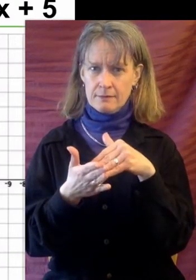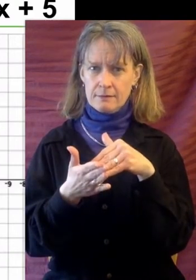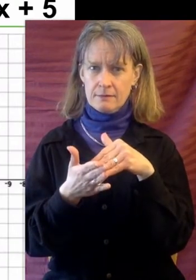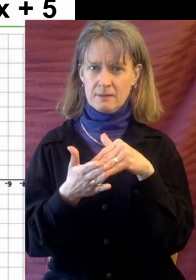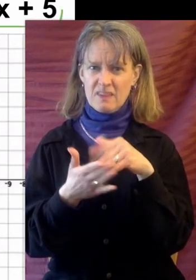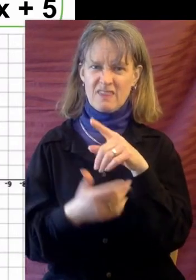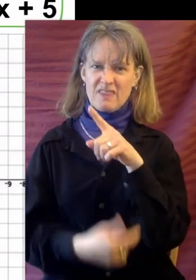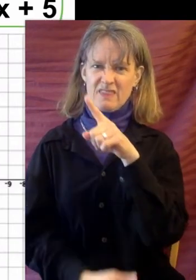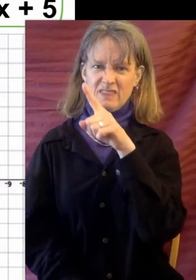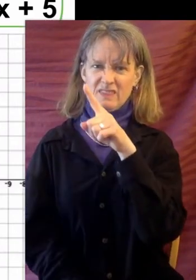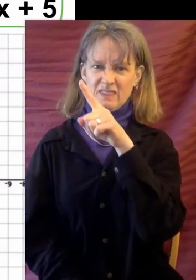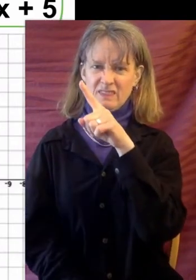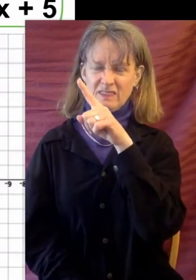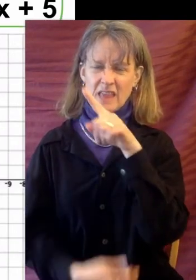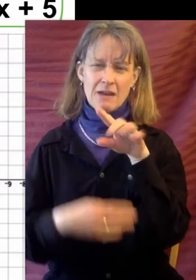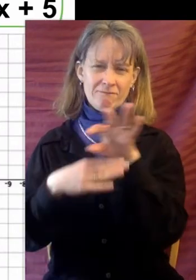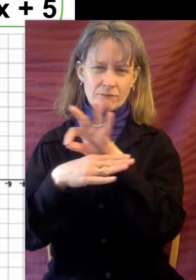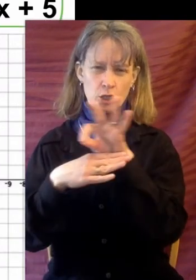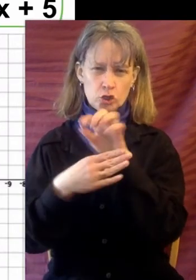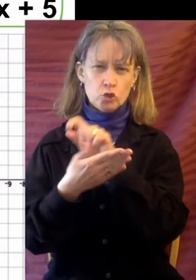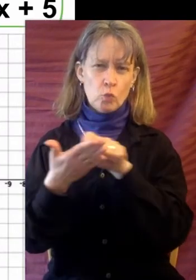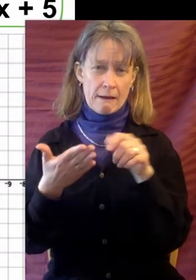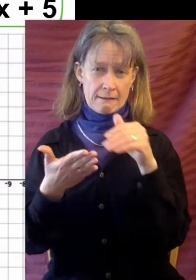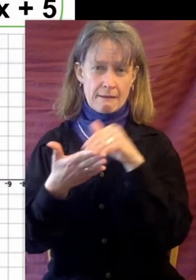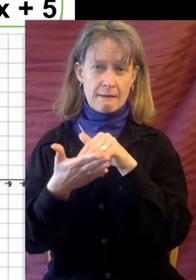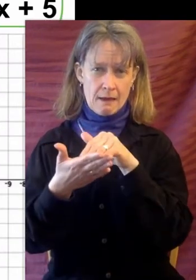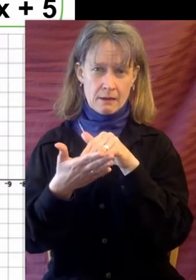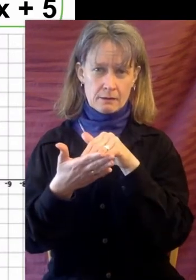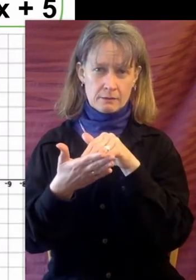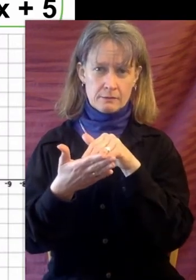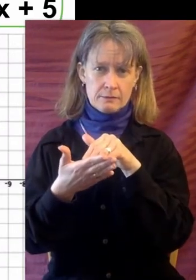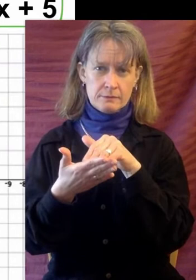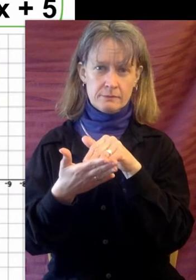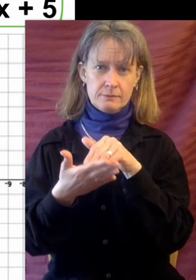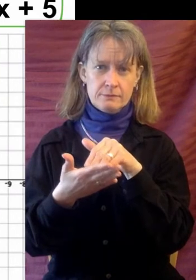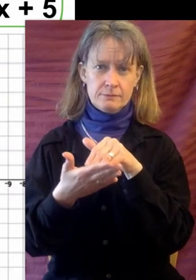this function up in the top right corner.